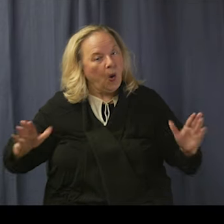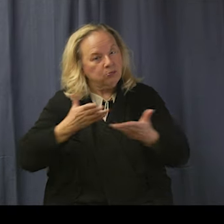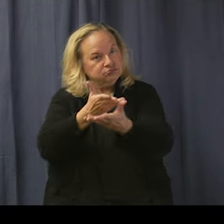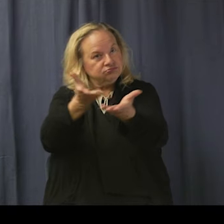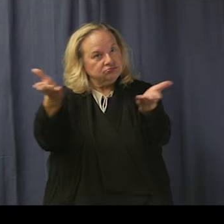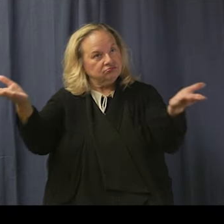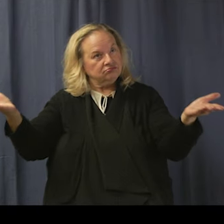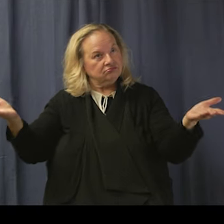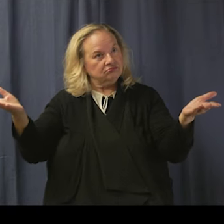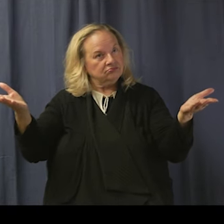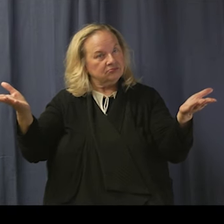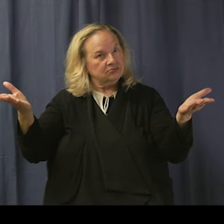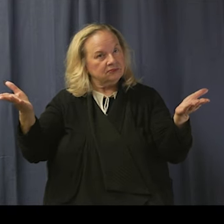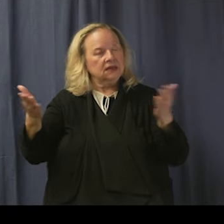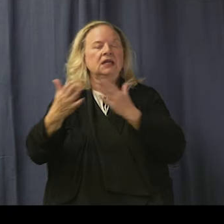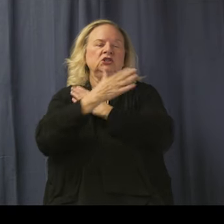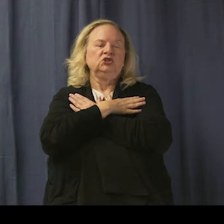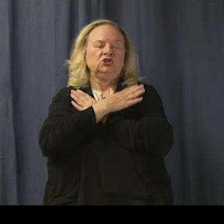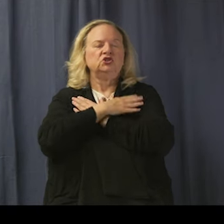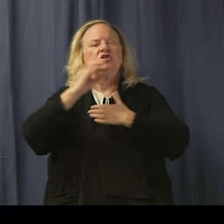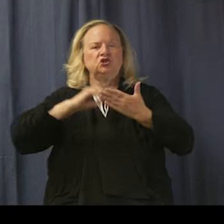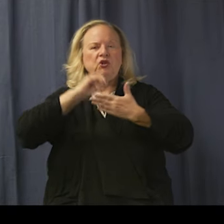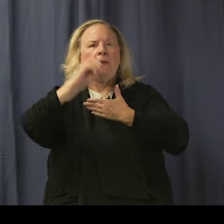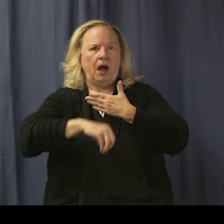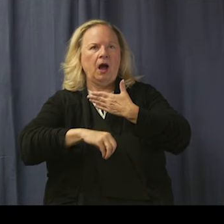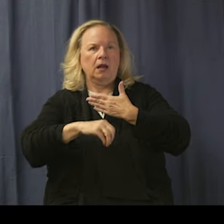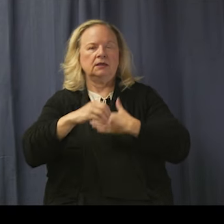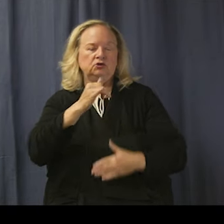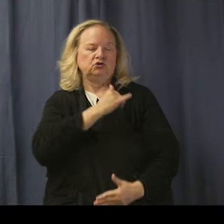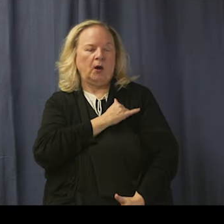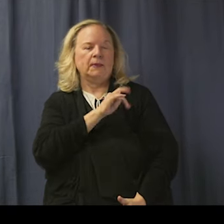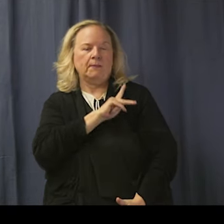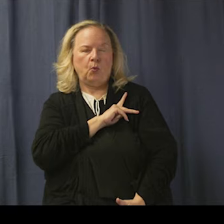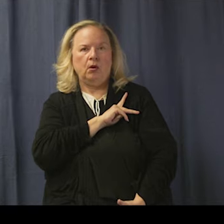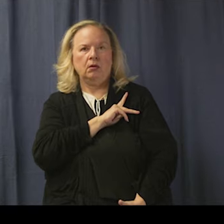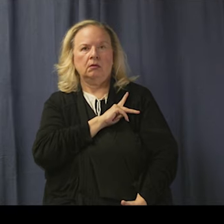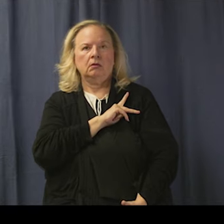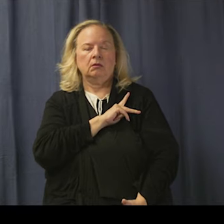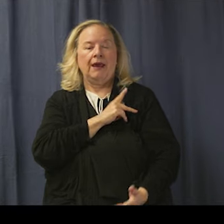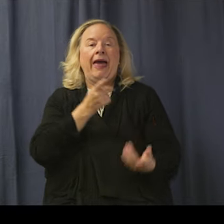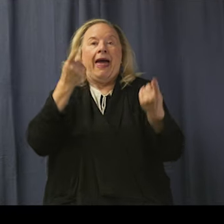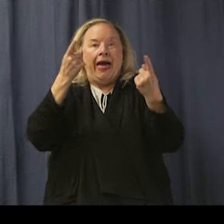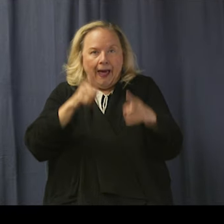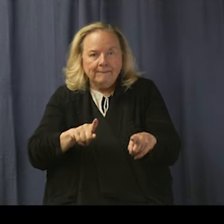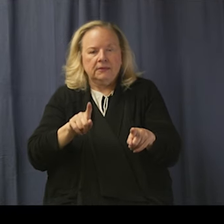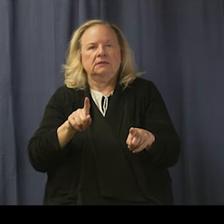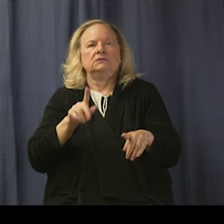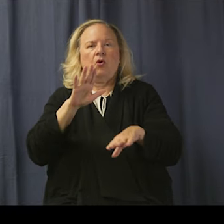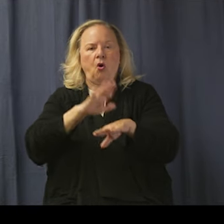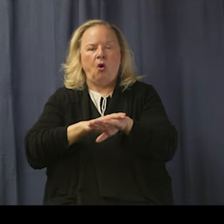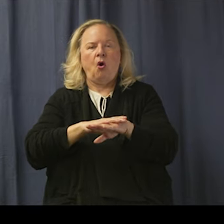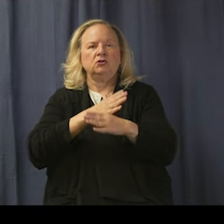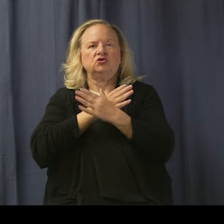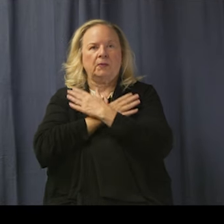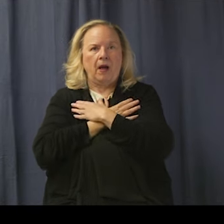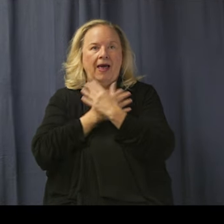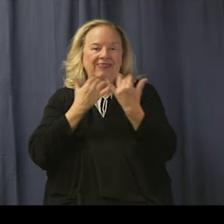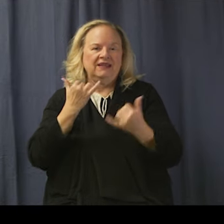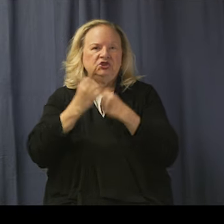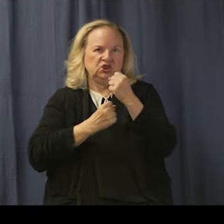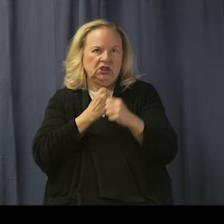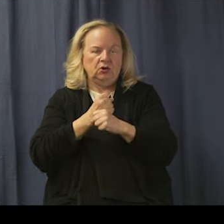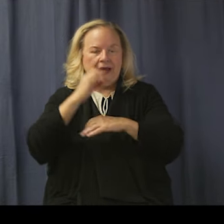It is a Shabbat. So happens Yom Kippur falls on Shabbat, and it becomes a